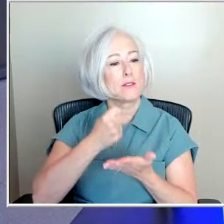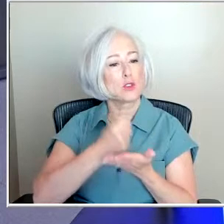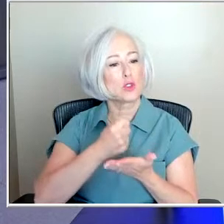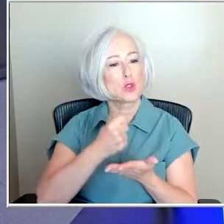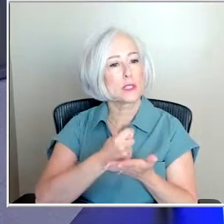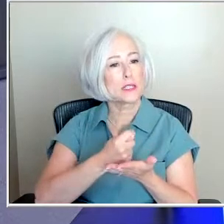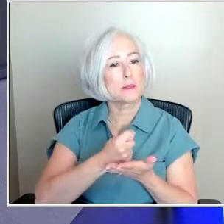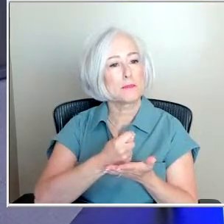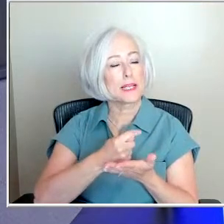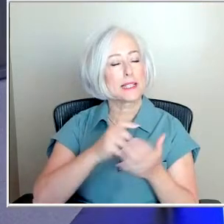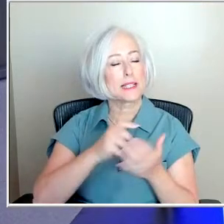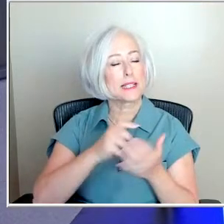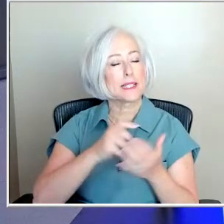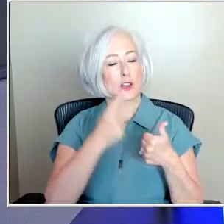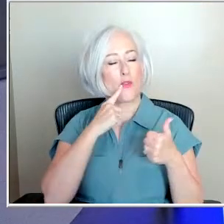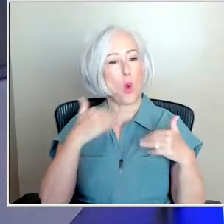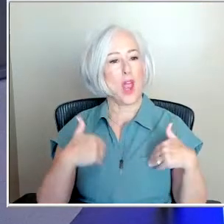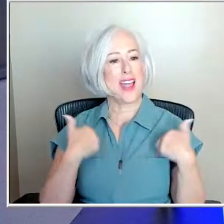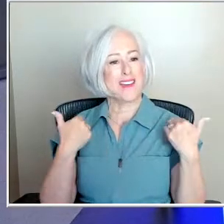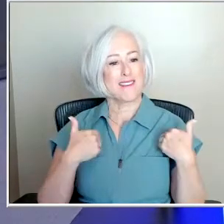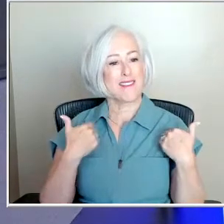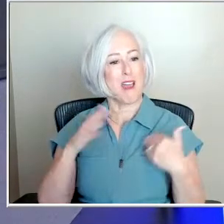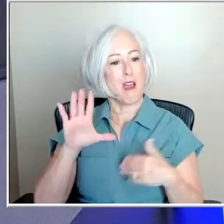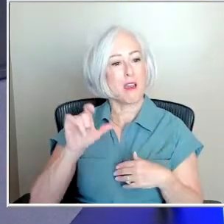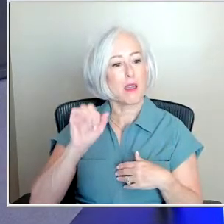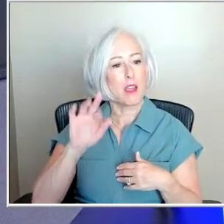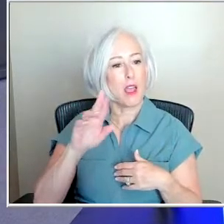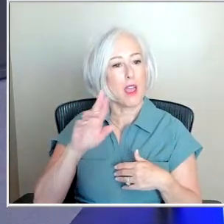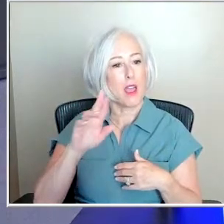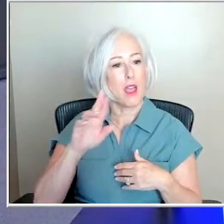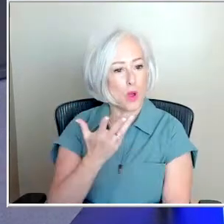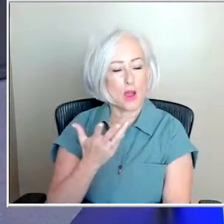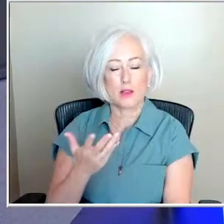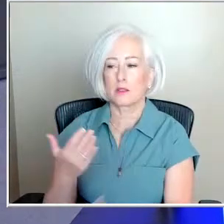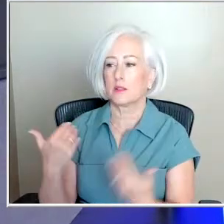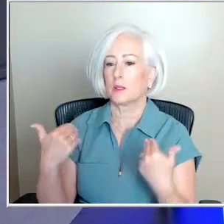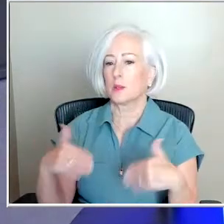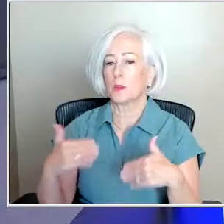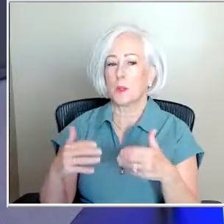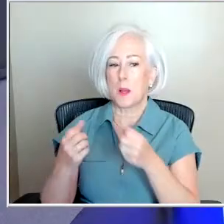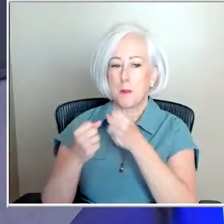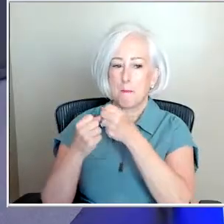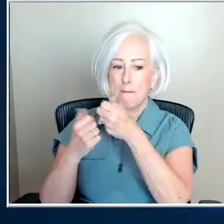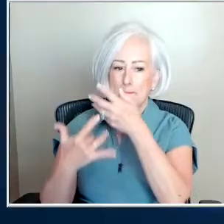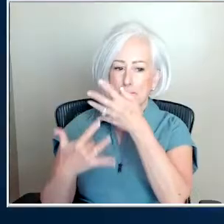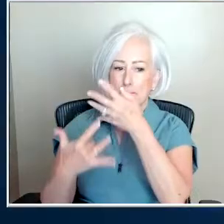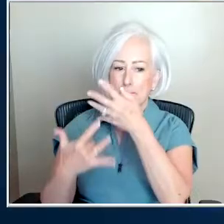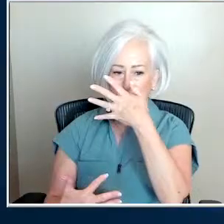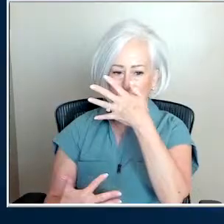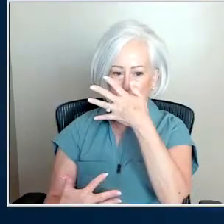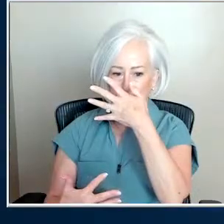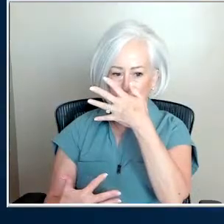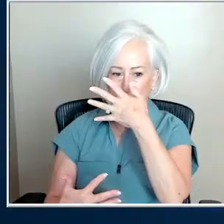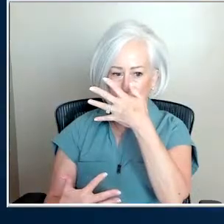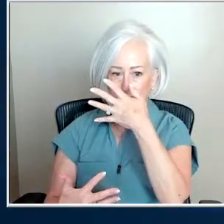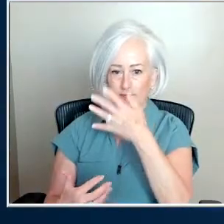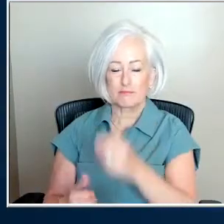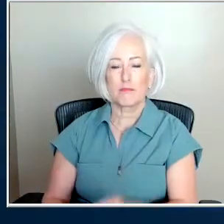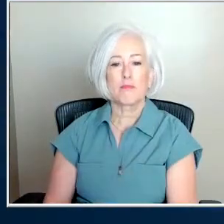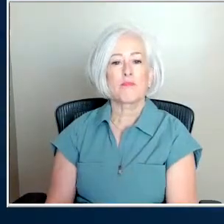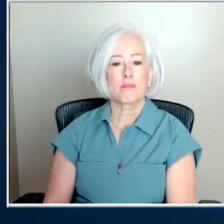there for young cancer patients? Oh, so many, because we absolutely want cure. Again, this